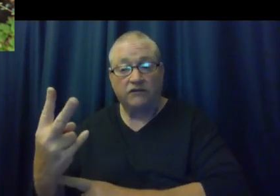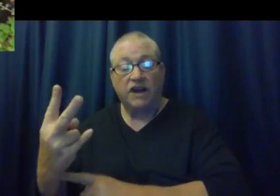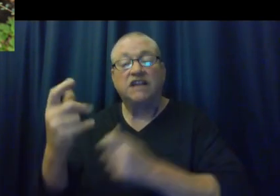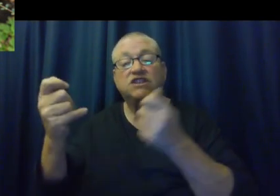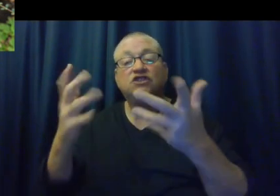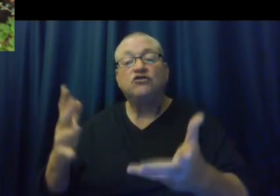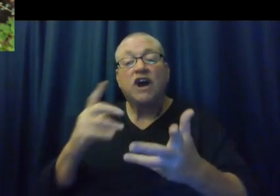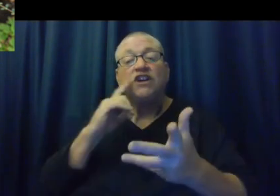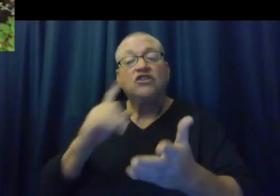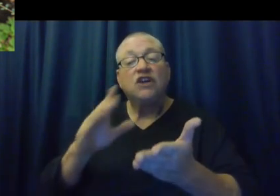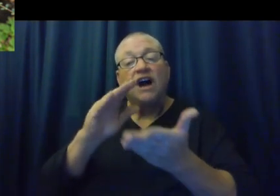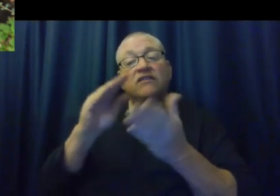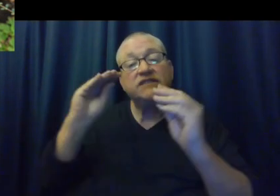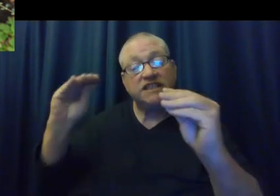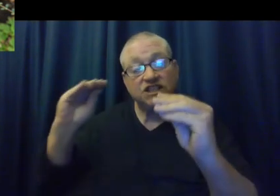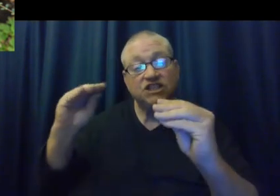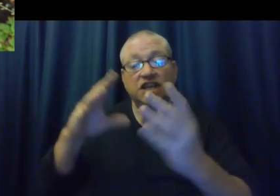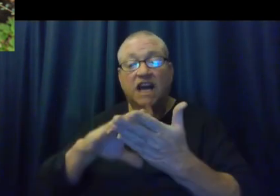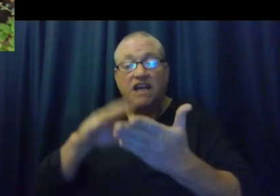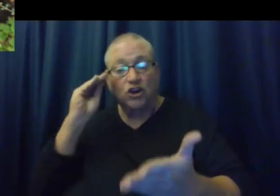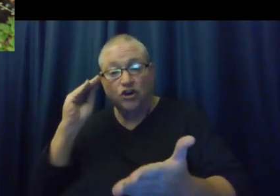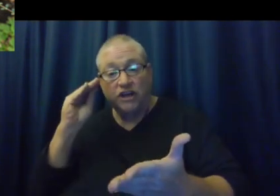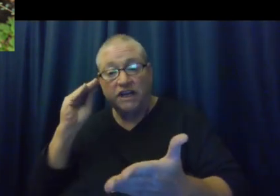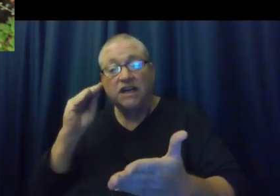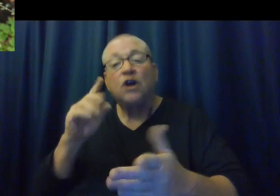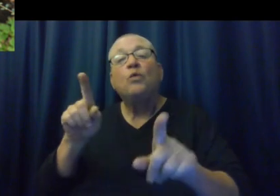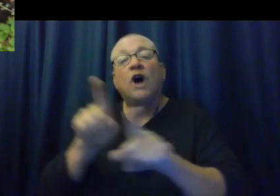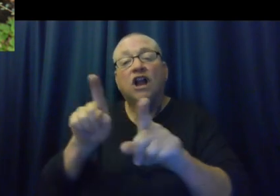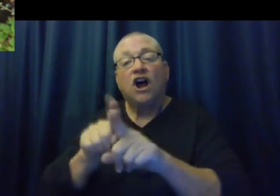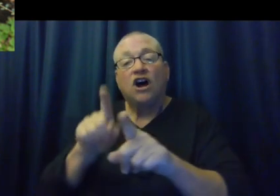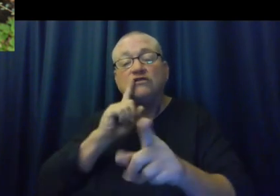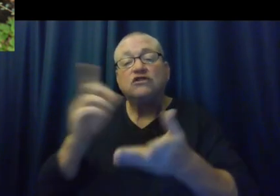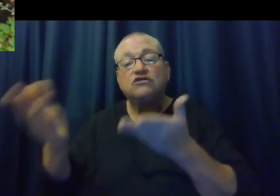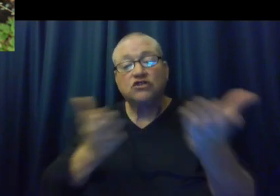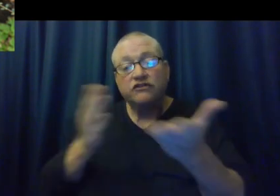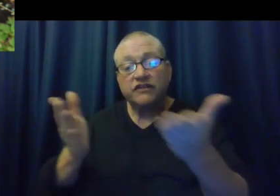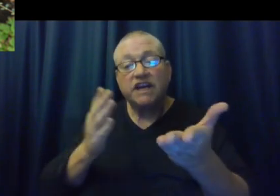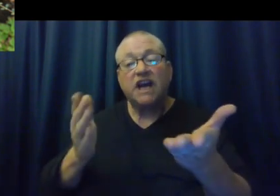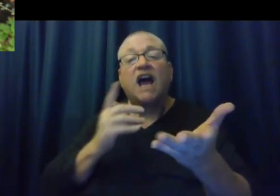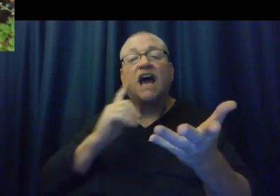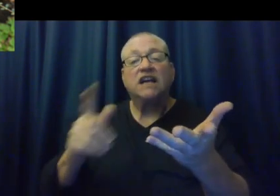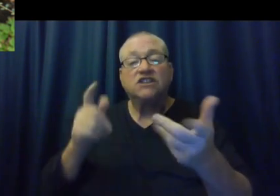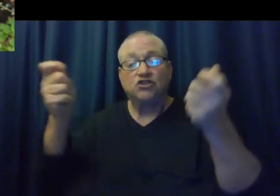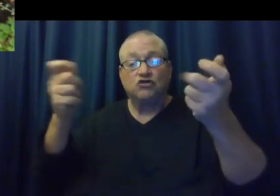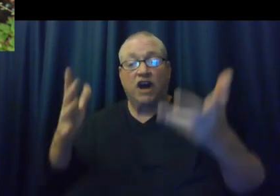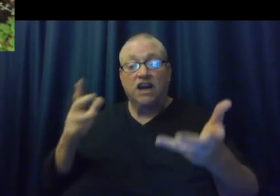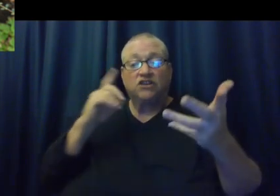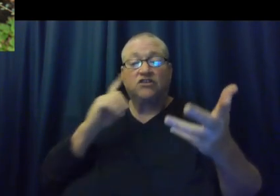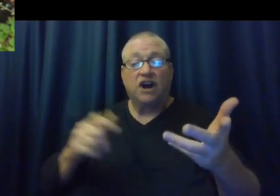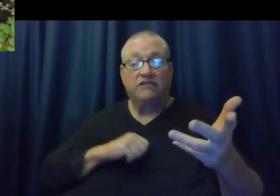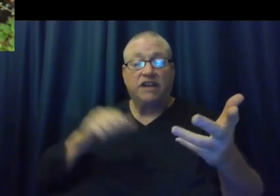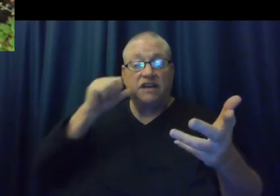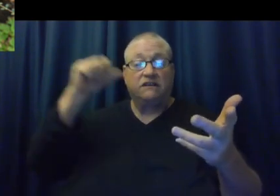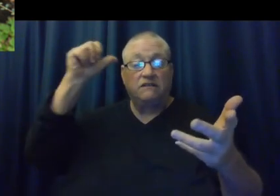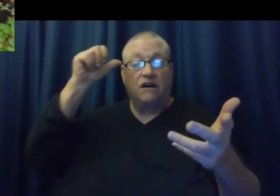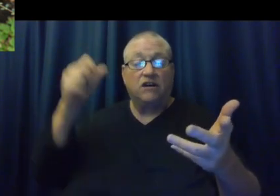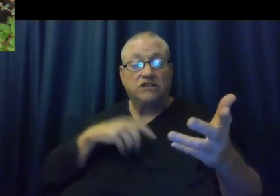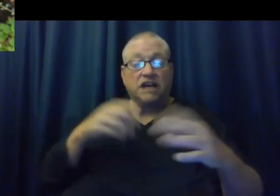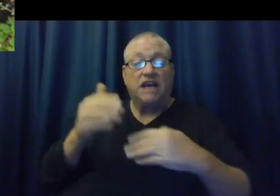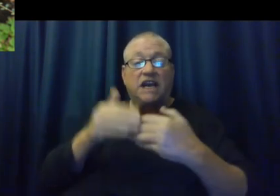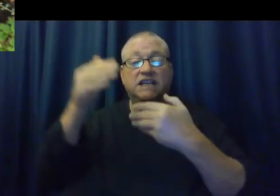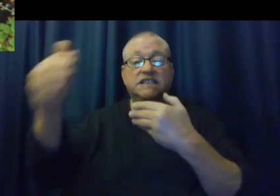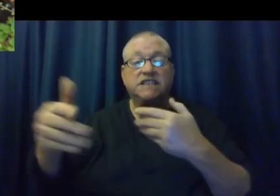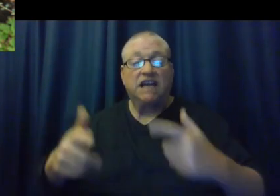the Director of Teaching and Learning while also serving as an instructor in the Adult and Higher Education Graduate Program. Chevelle